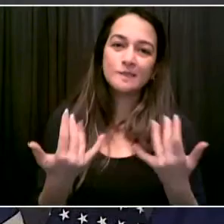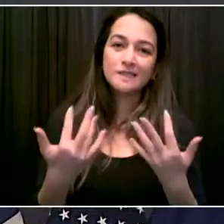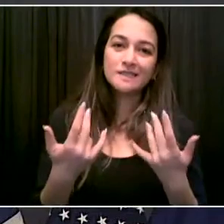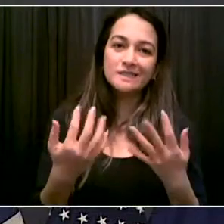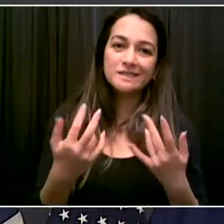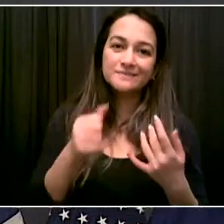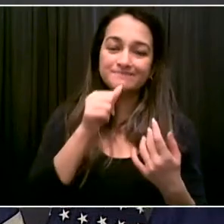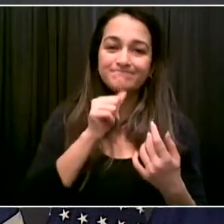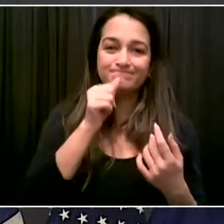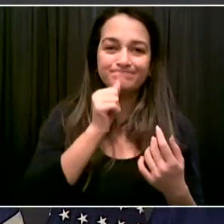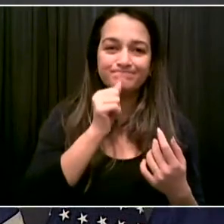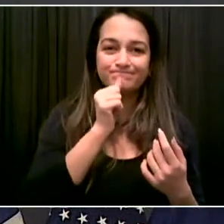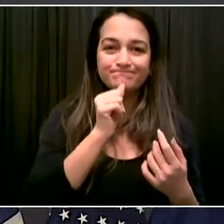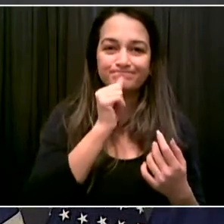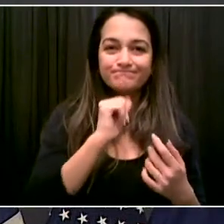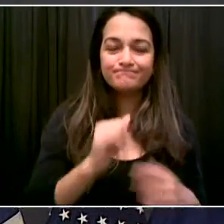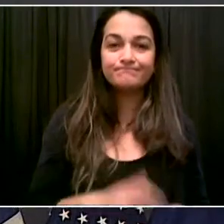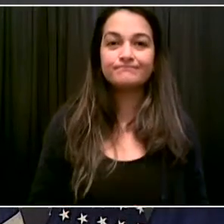Julianne.